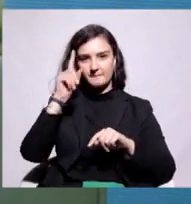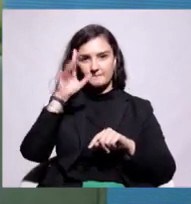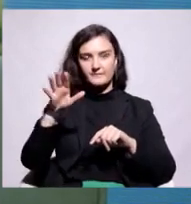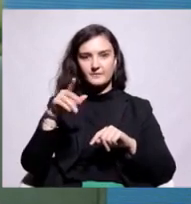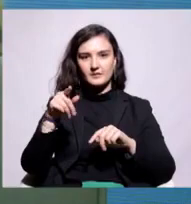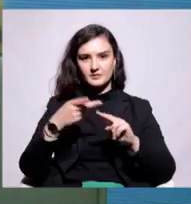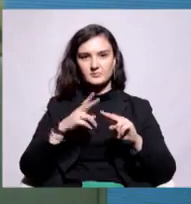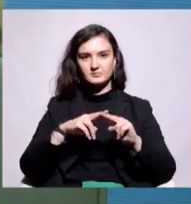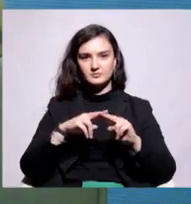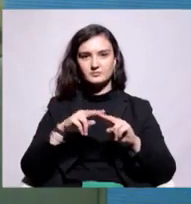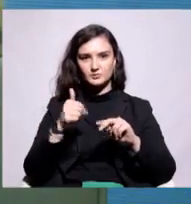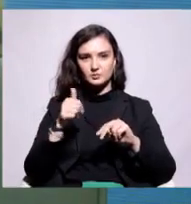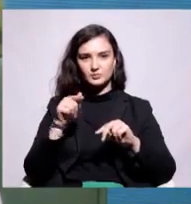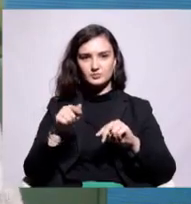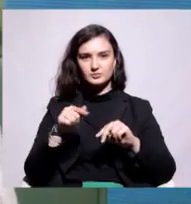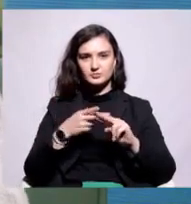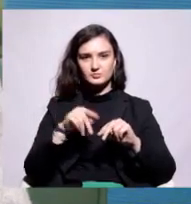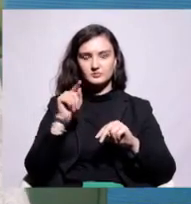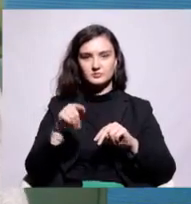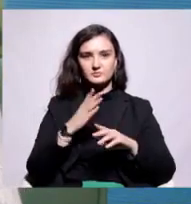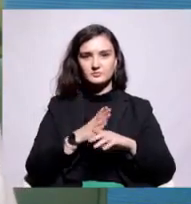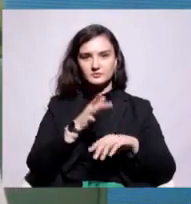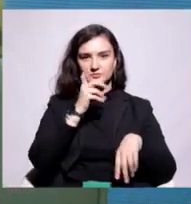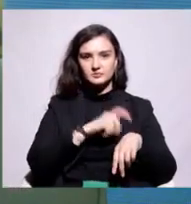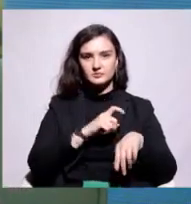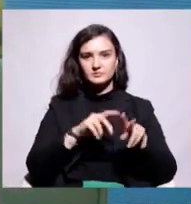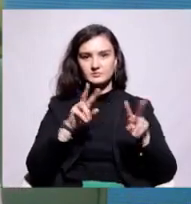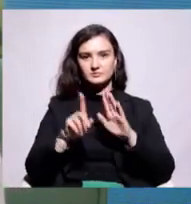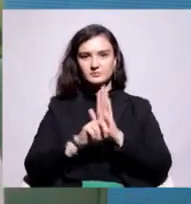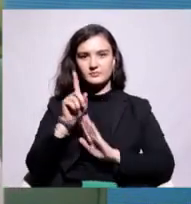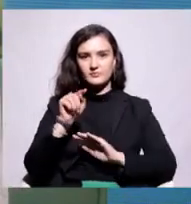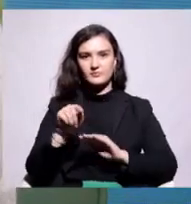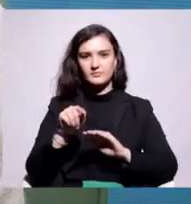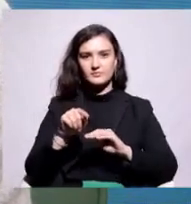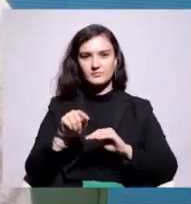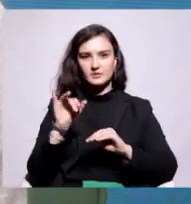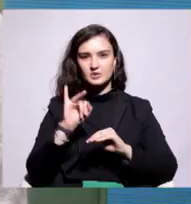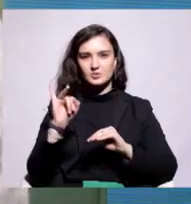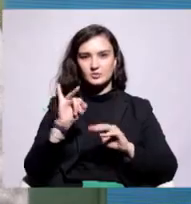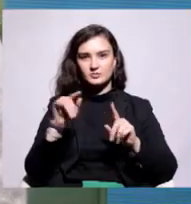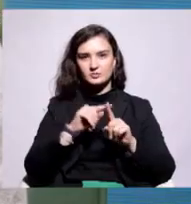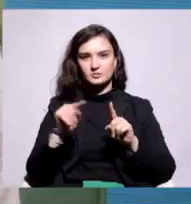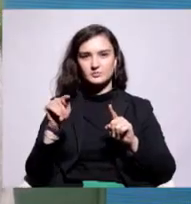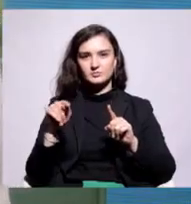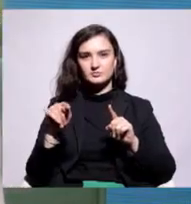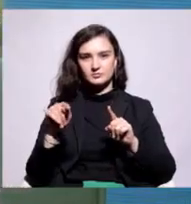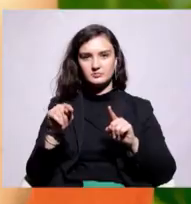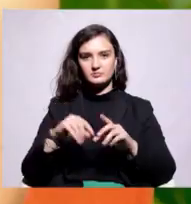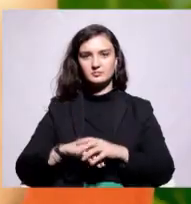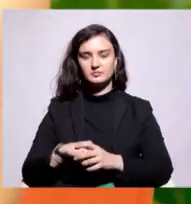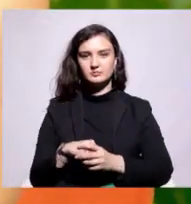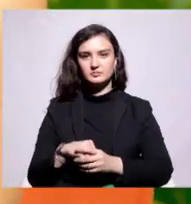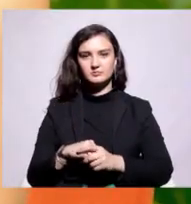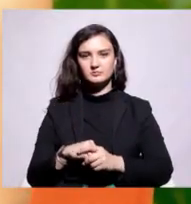States and Europe as well. At the same time, he also started to write history rather than fiction.